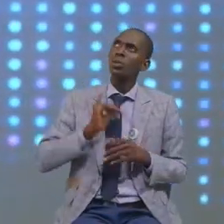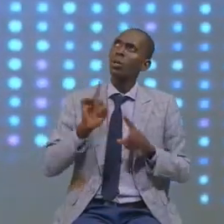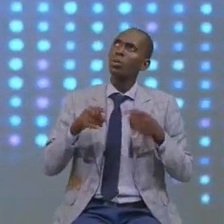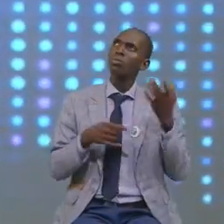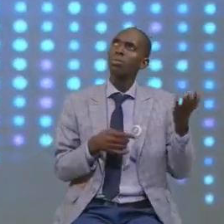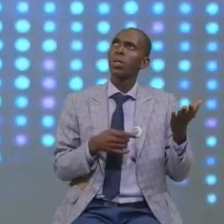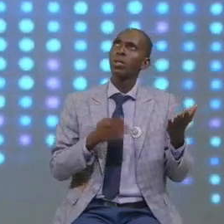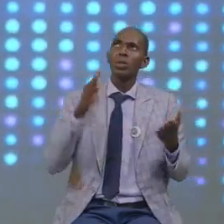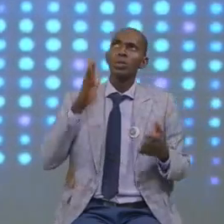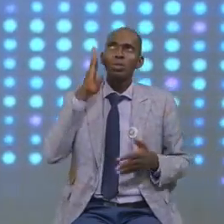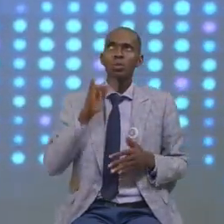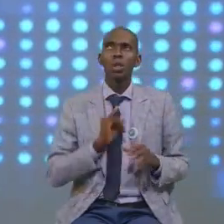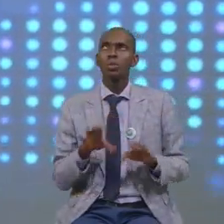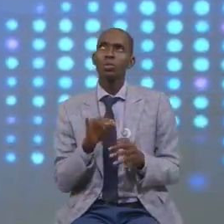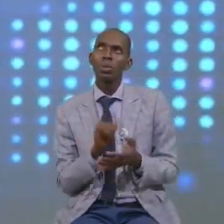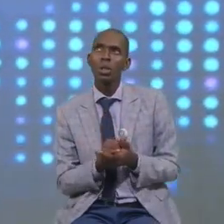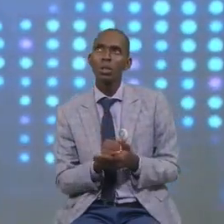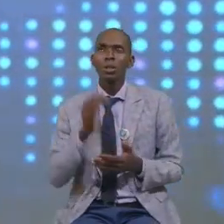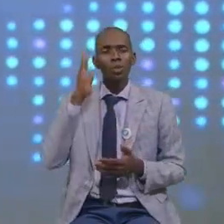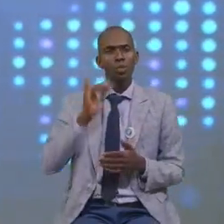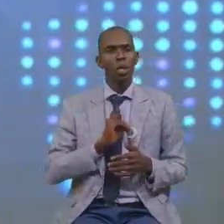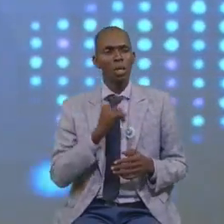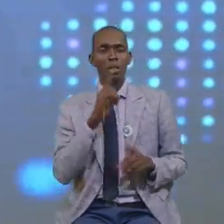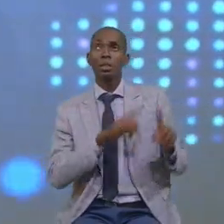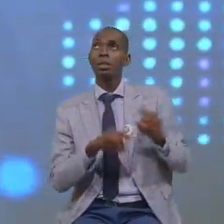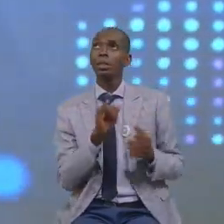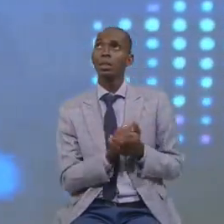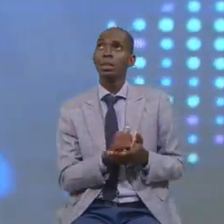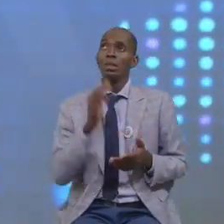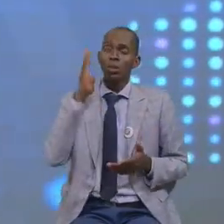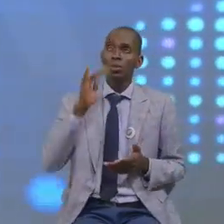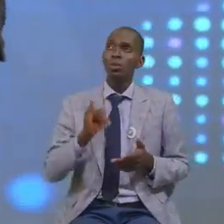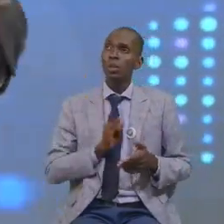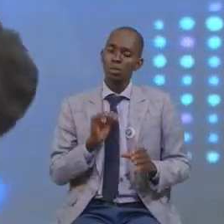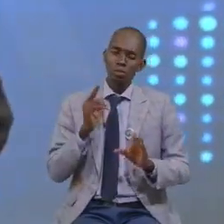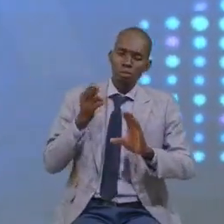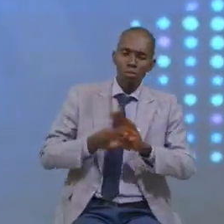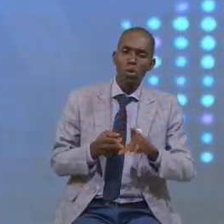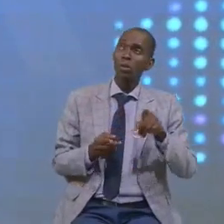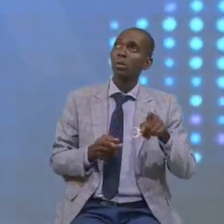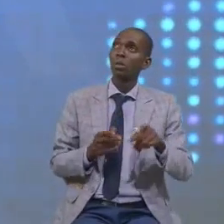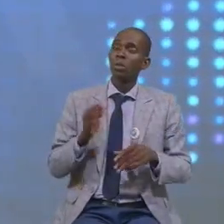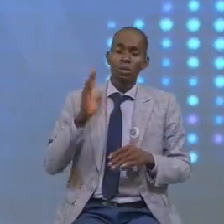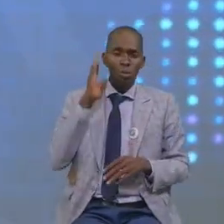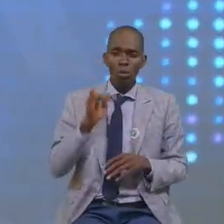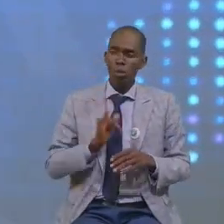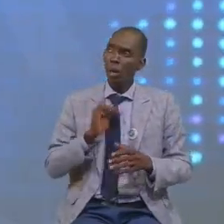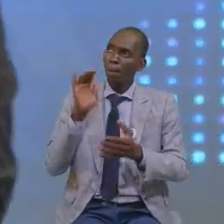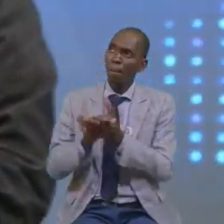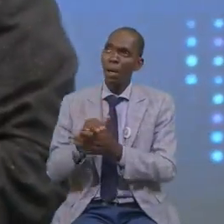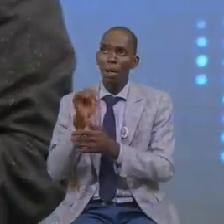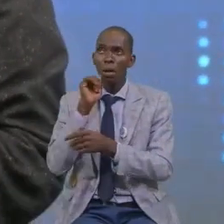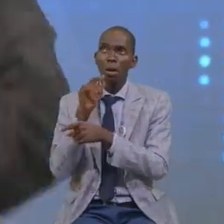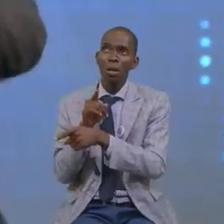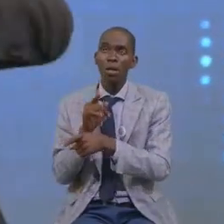I do that? Should I say that? Should I join him? Should I marry her? Should